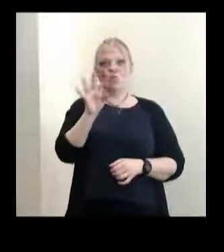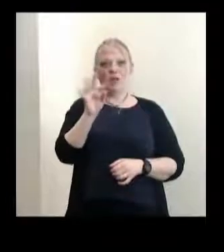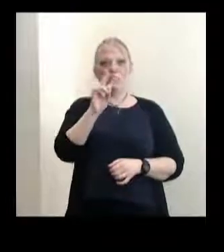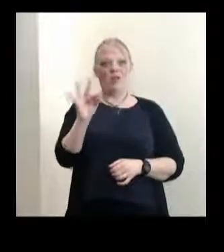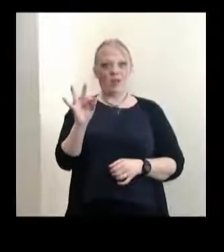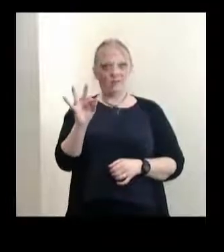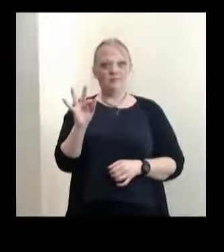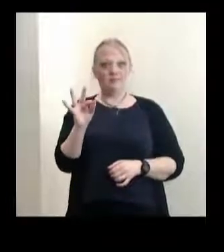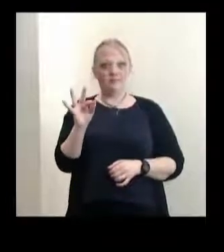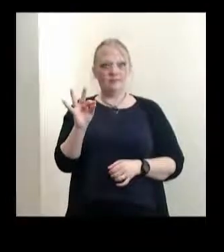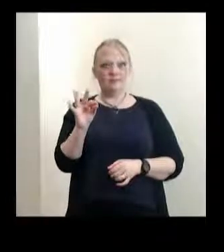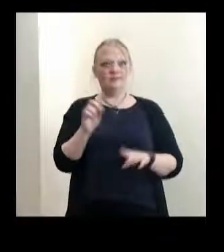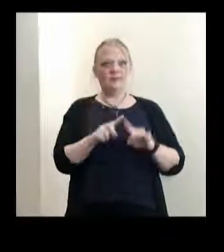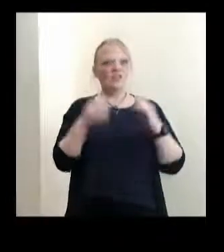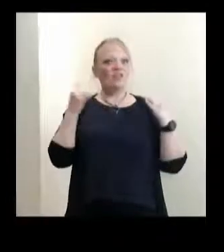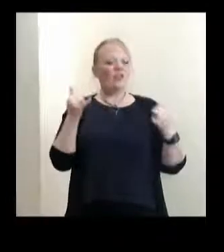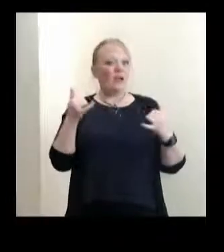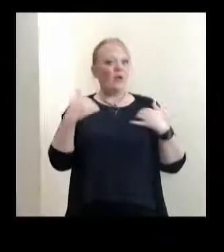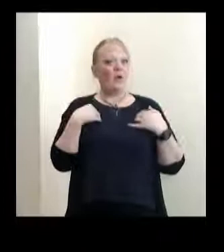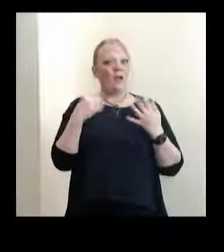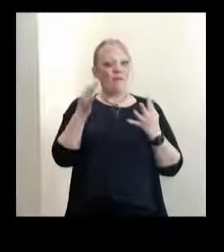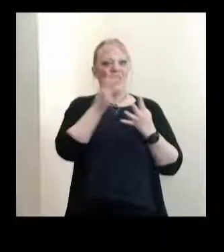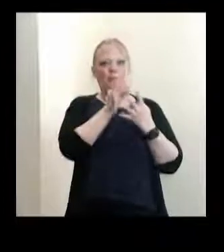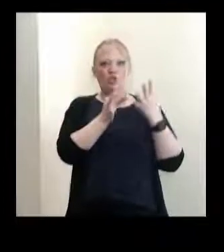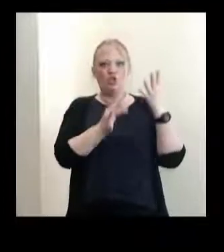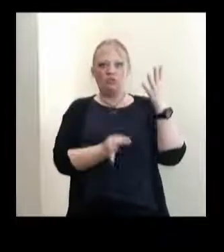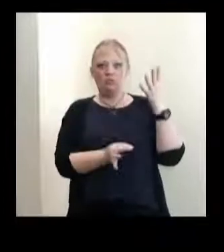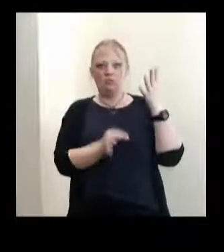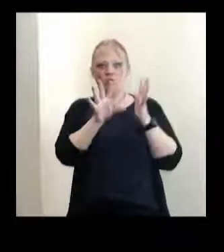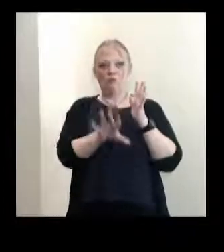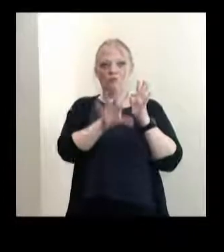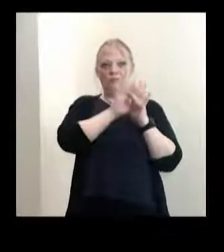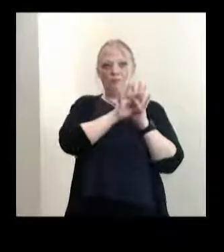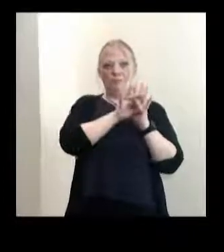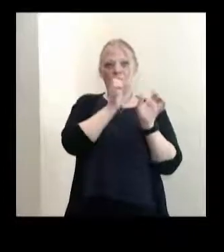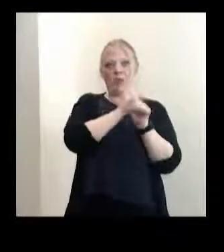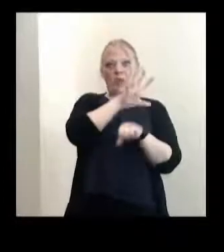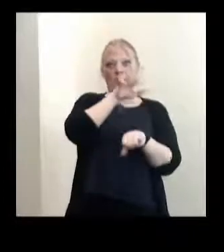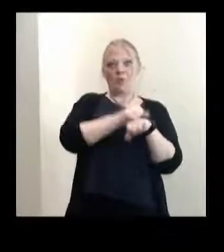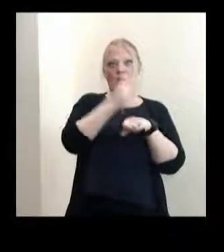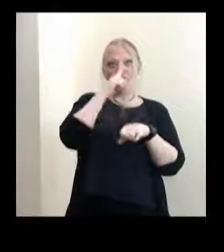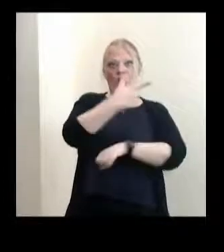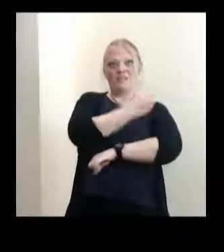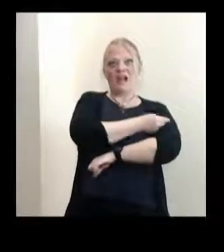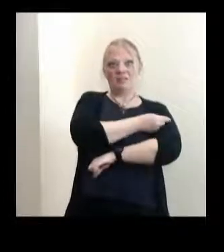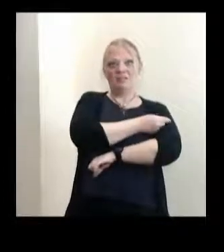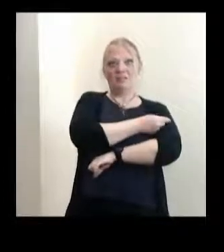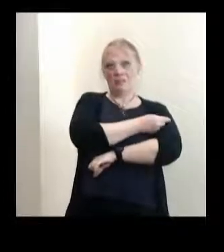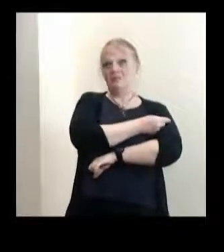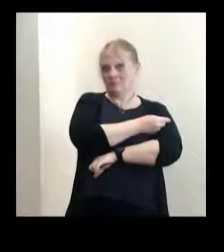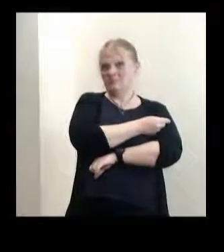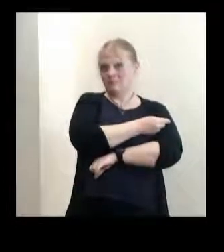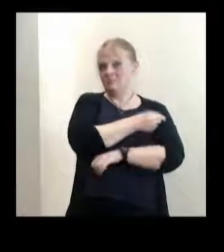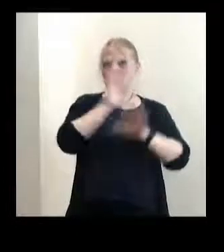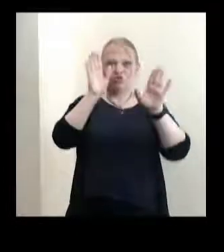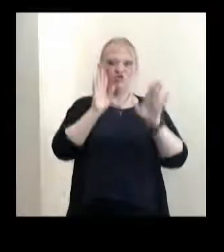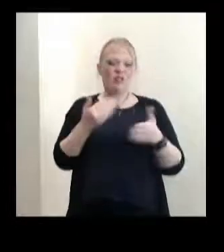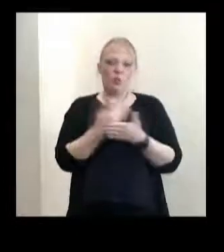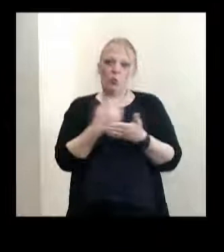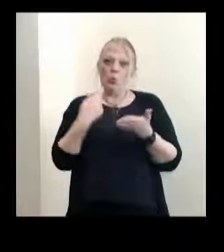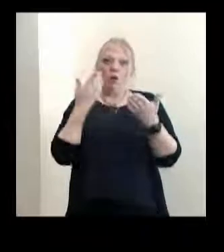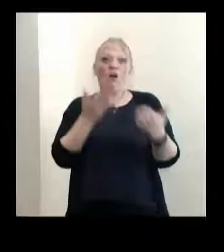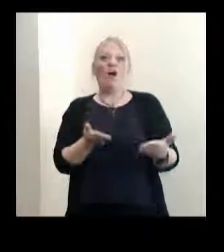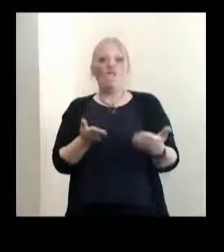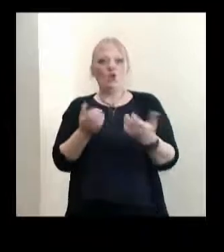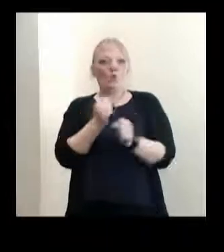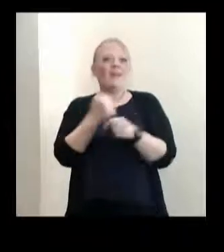858-2929. However, now we have an option to make an appointment for vaccines. So that is really great, something new that we're offering, make